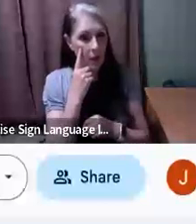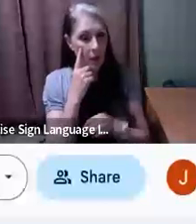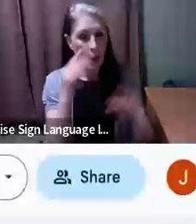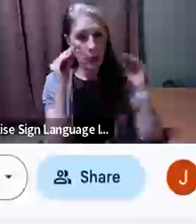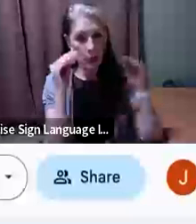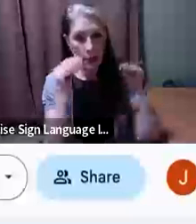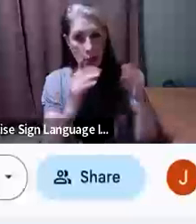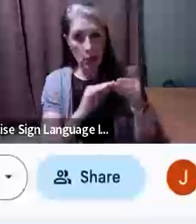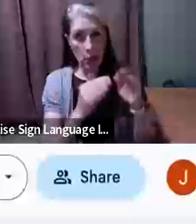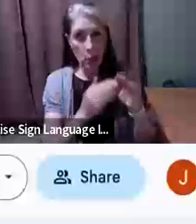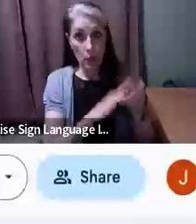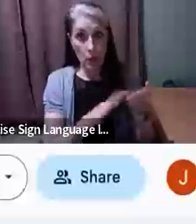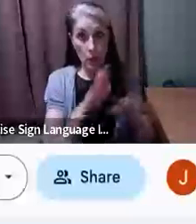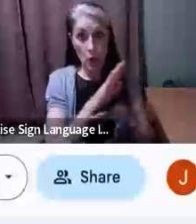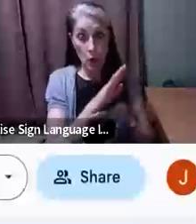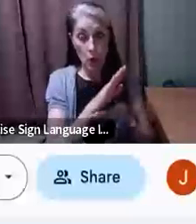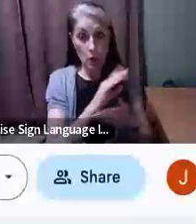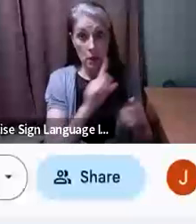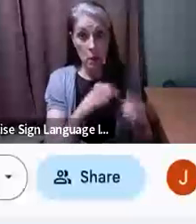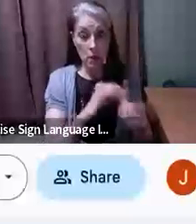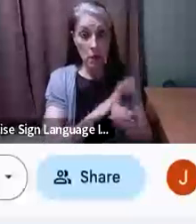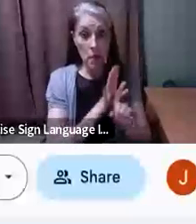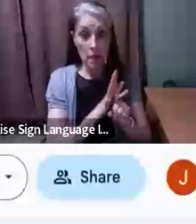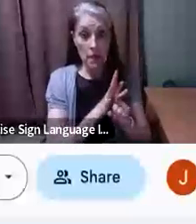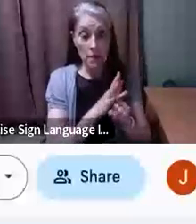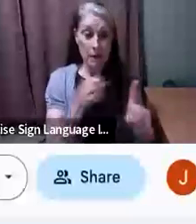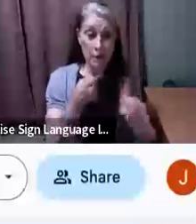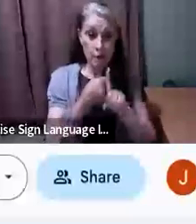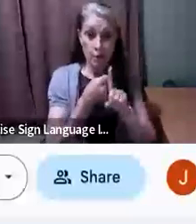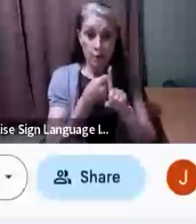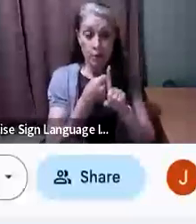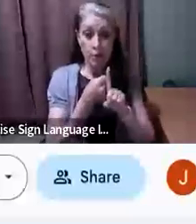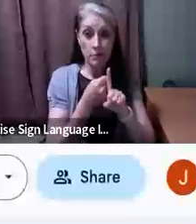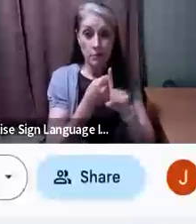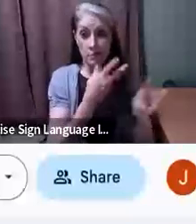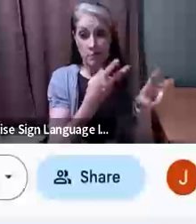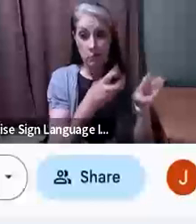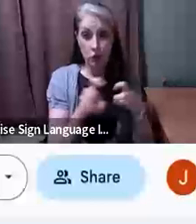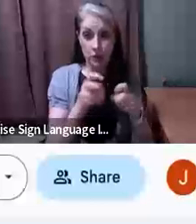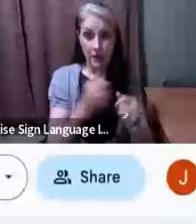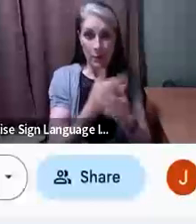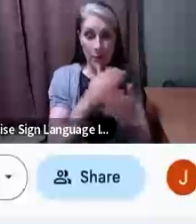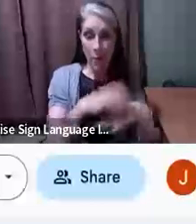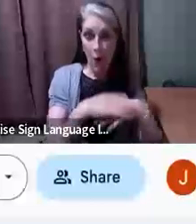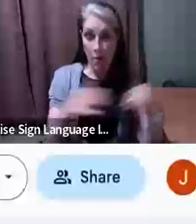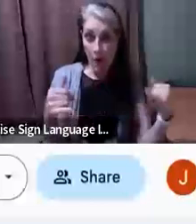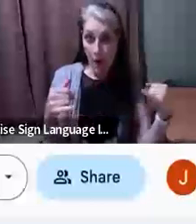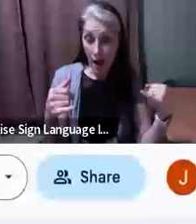at a community college when the pandemic started, and we had to shift everything online, and we were